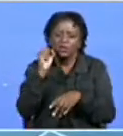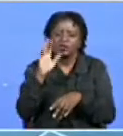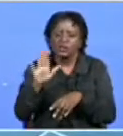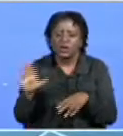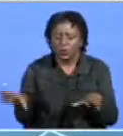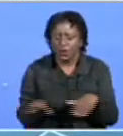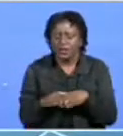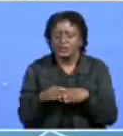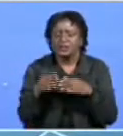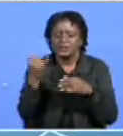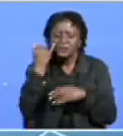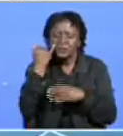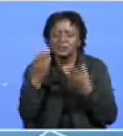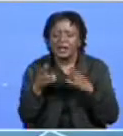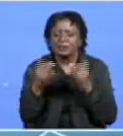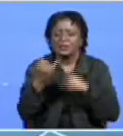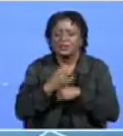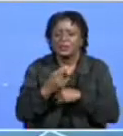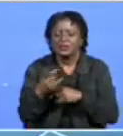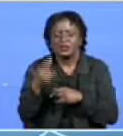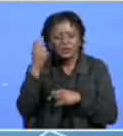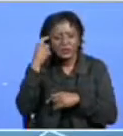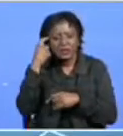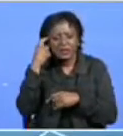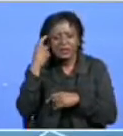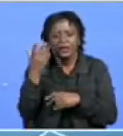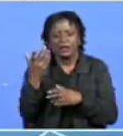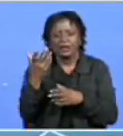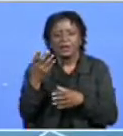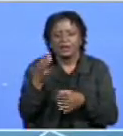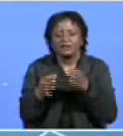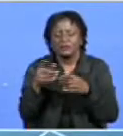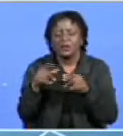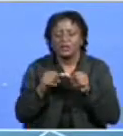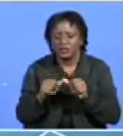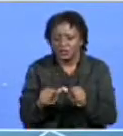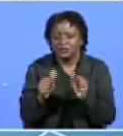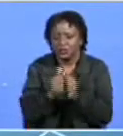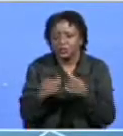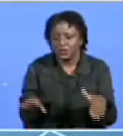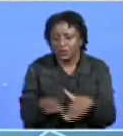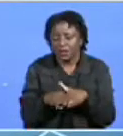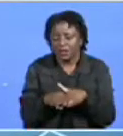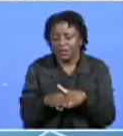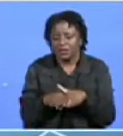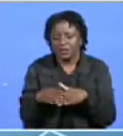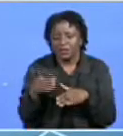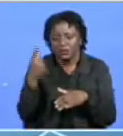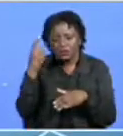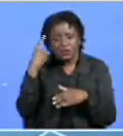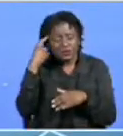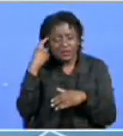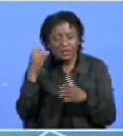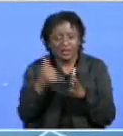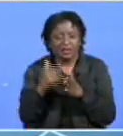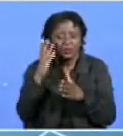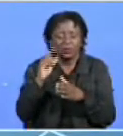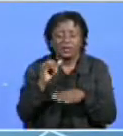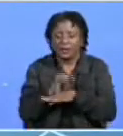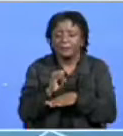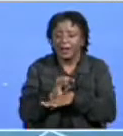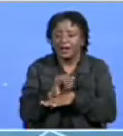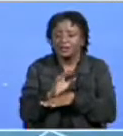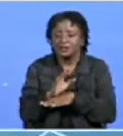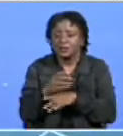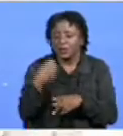think that if you guys would have went ahead with the wedding, would the curfew had impacted the reception? The wedding was supposed to start at 2 o'clock, which